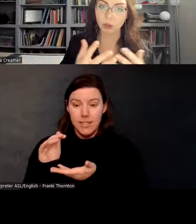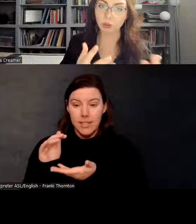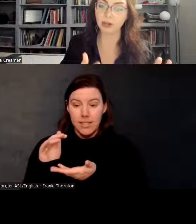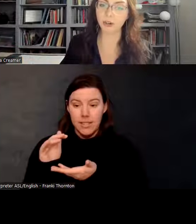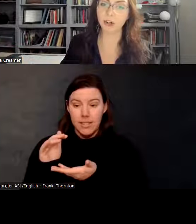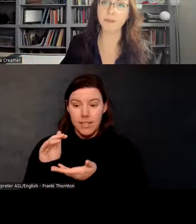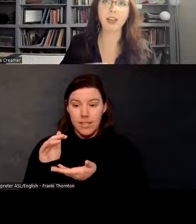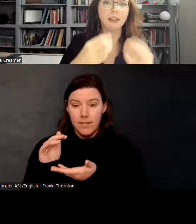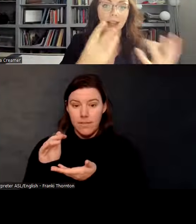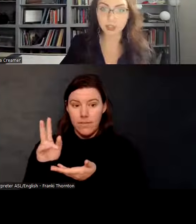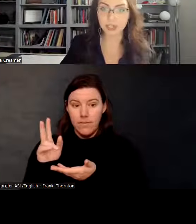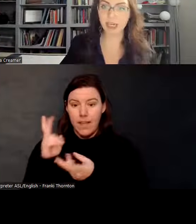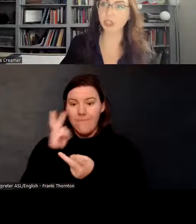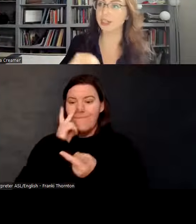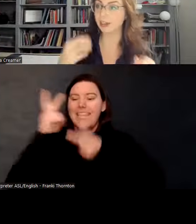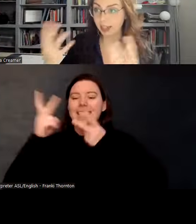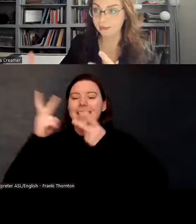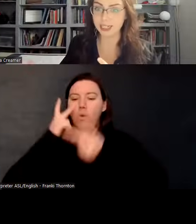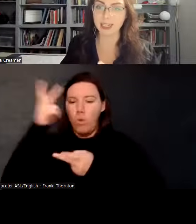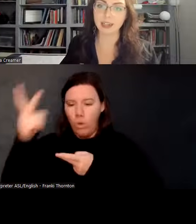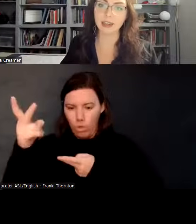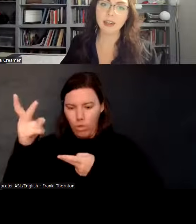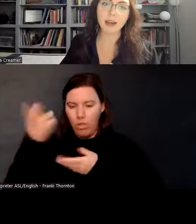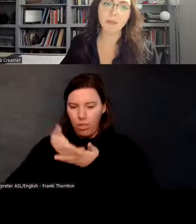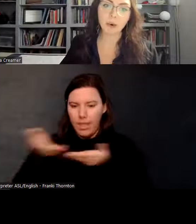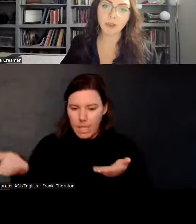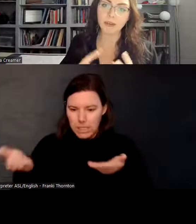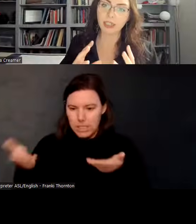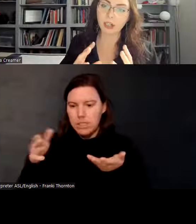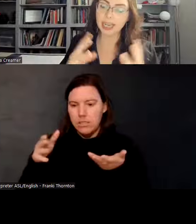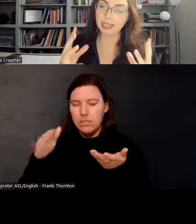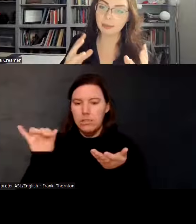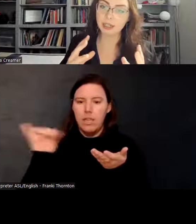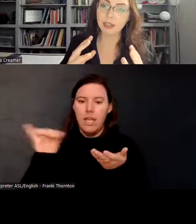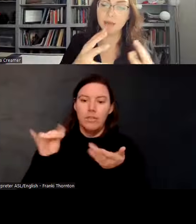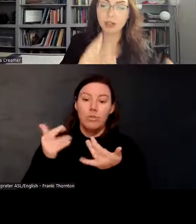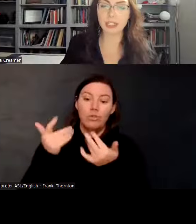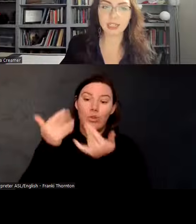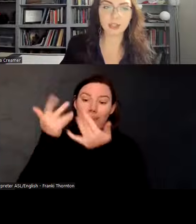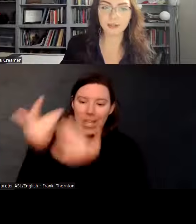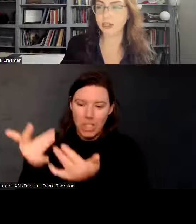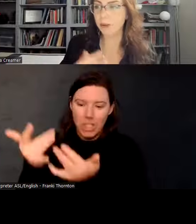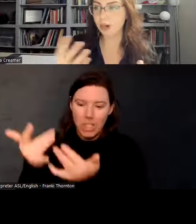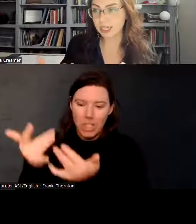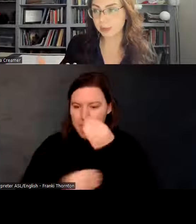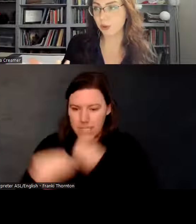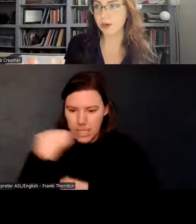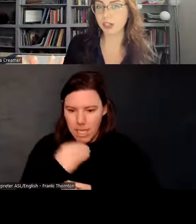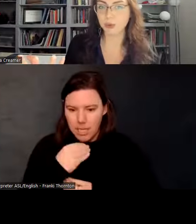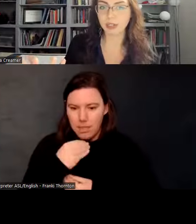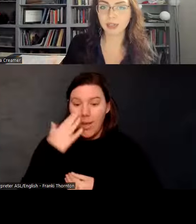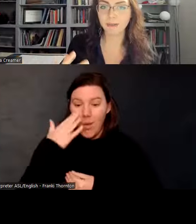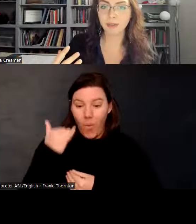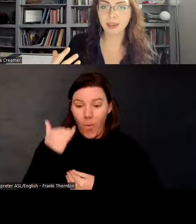aspects of mortuary culture, like cremations, like feasting, both of which tend to be community-driven